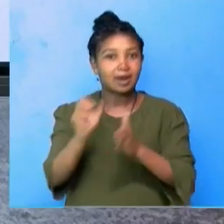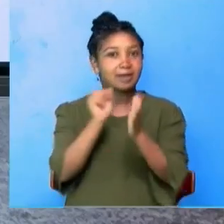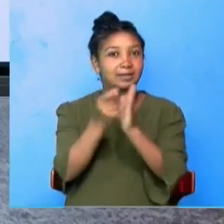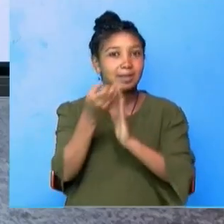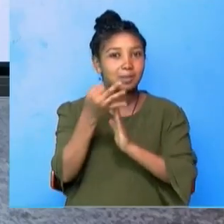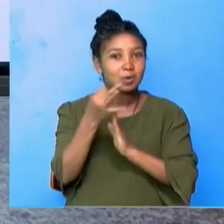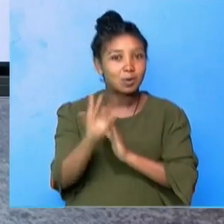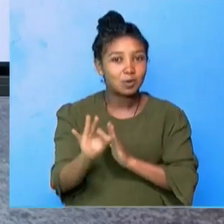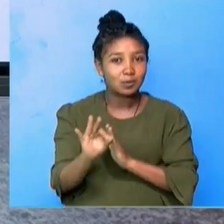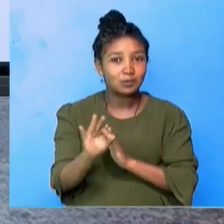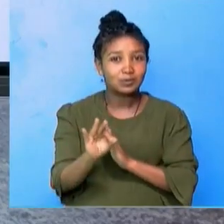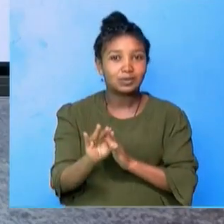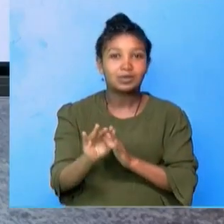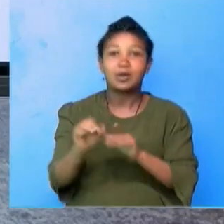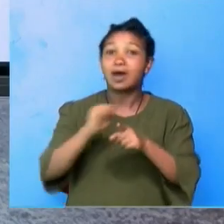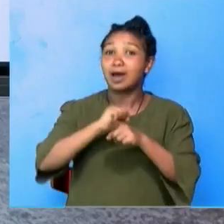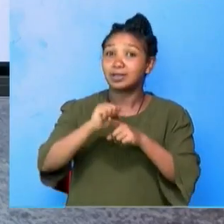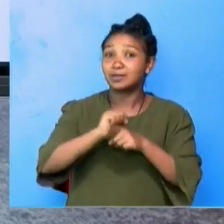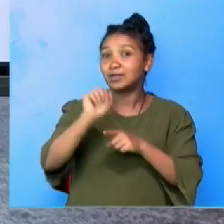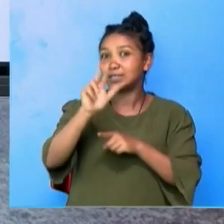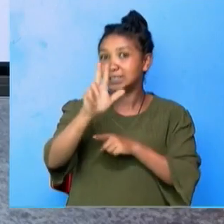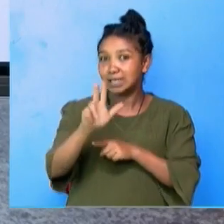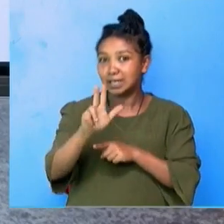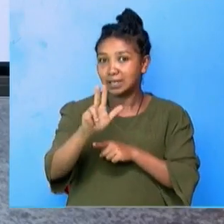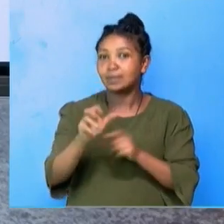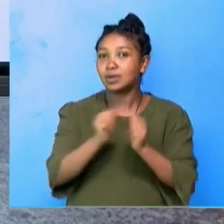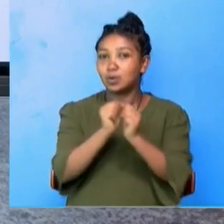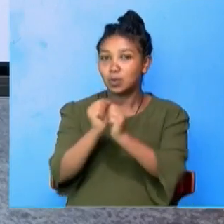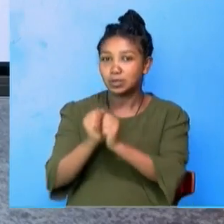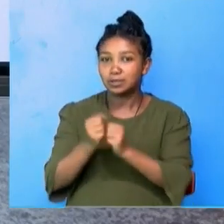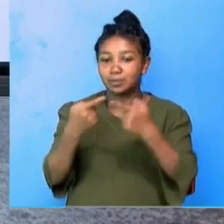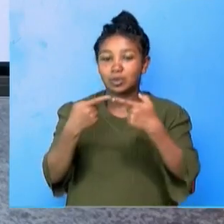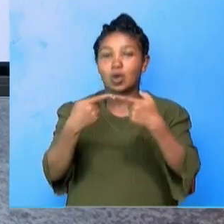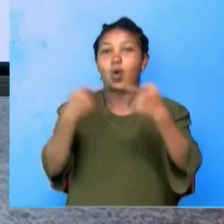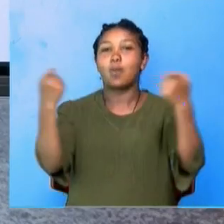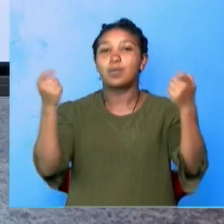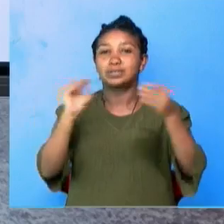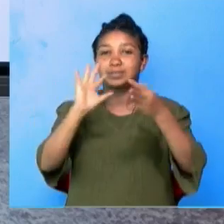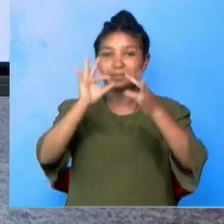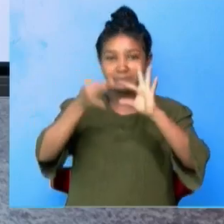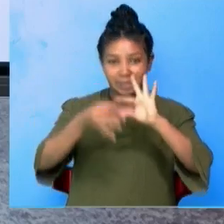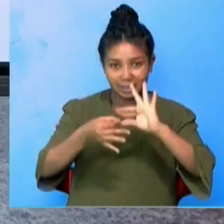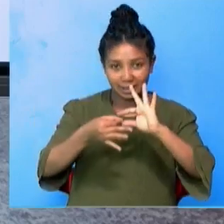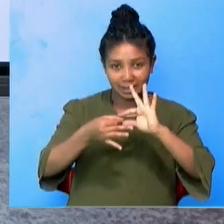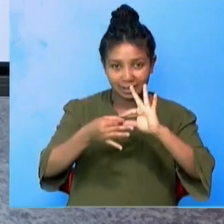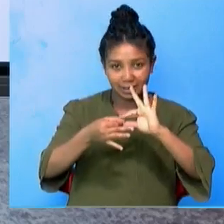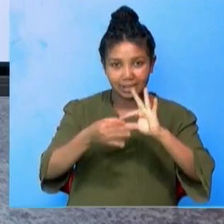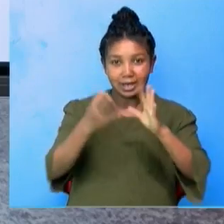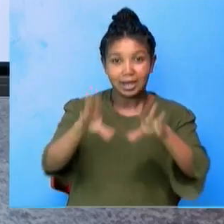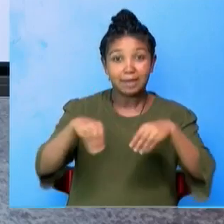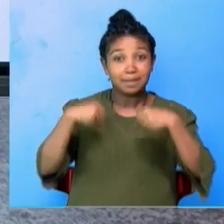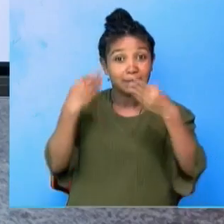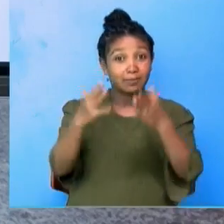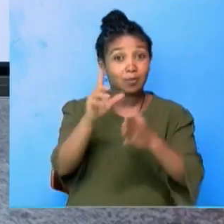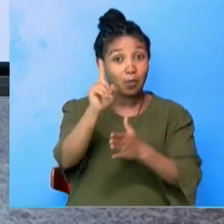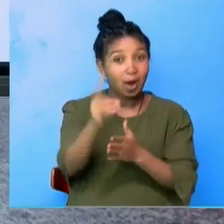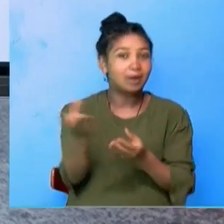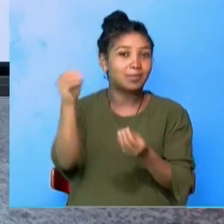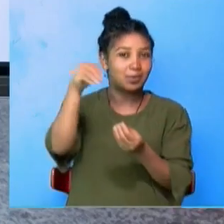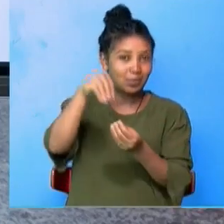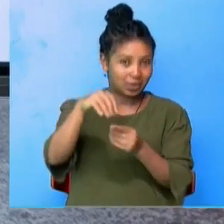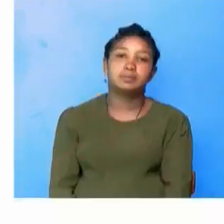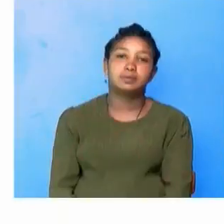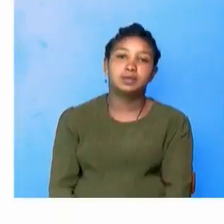Examples of, and also activity 3 with opposite meaning or antonym. Let me give you one more